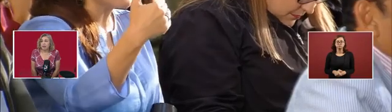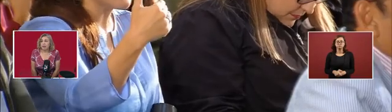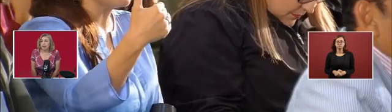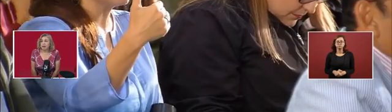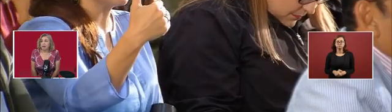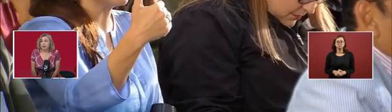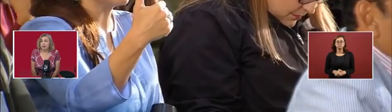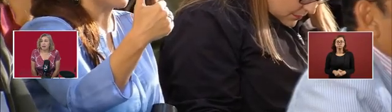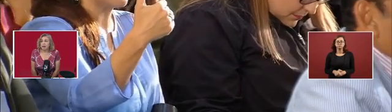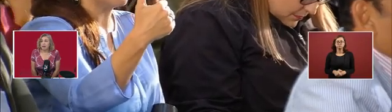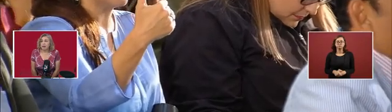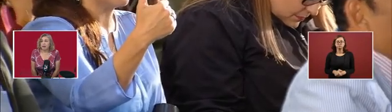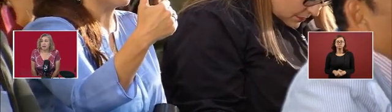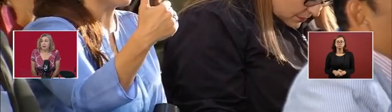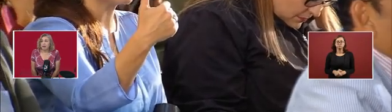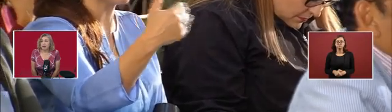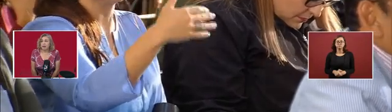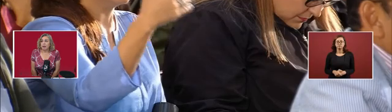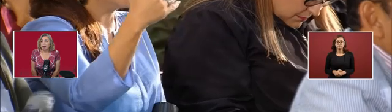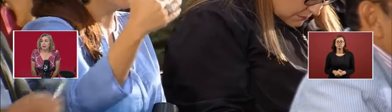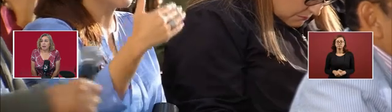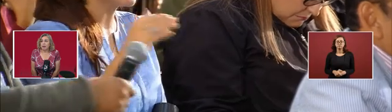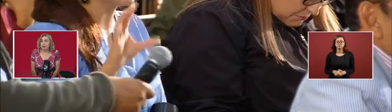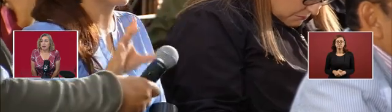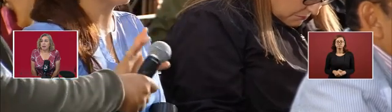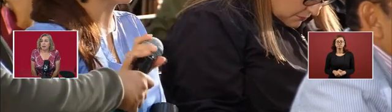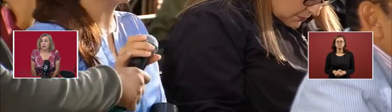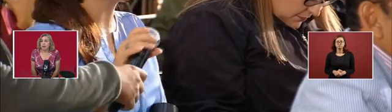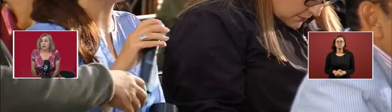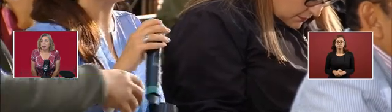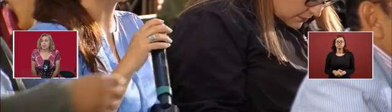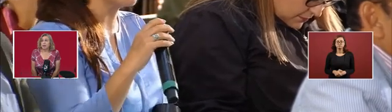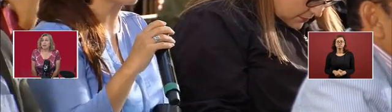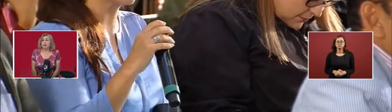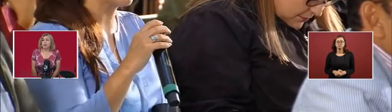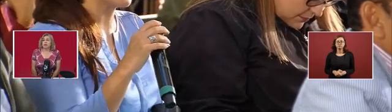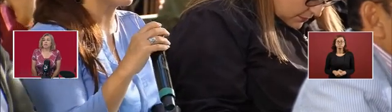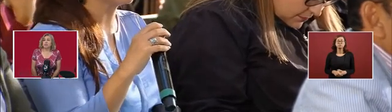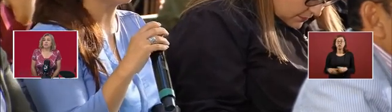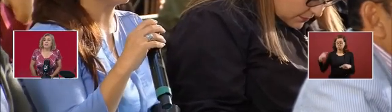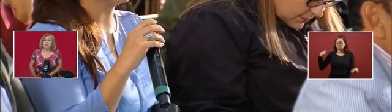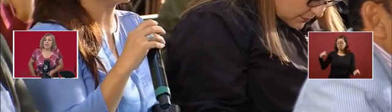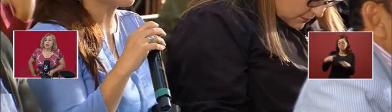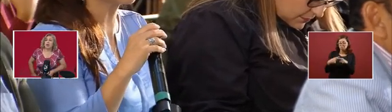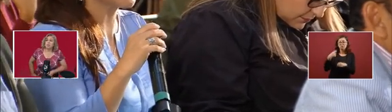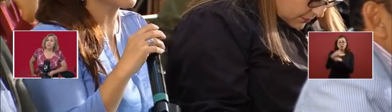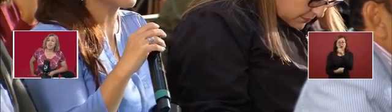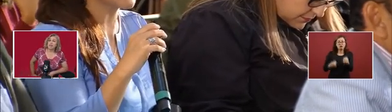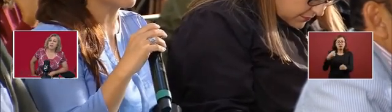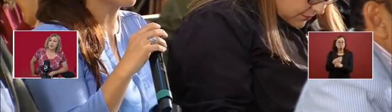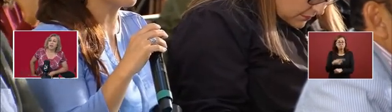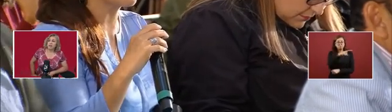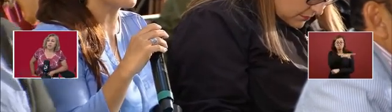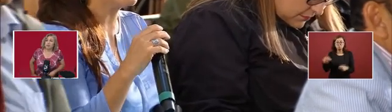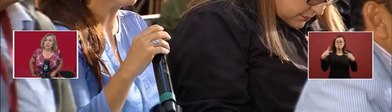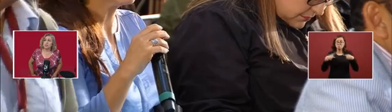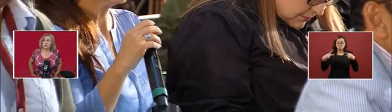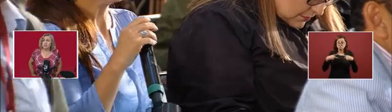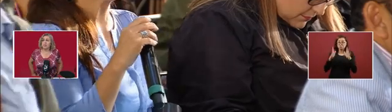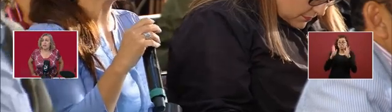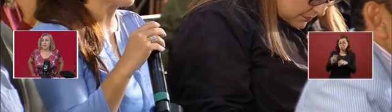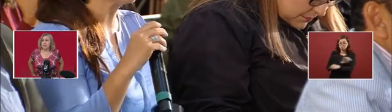going forward, we're going to be independent and we're going to help so that they not detain the works,